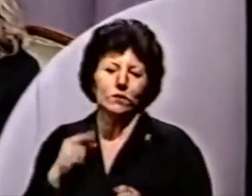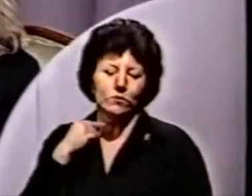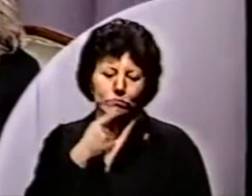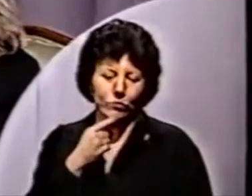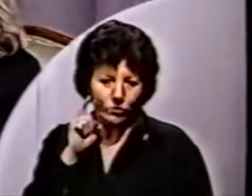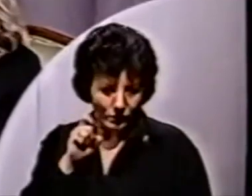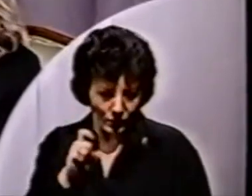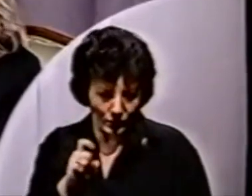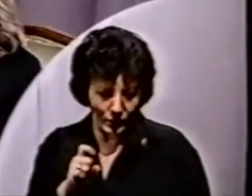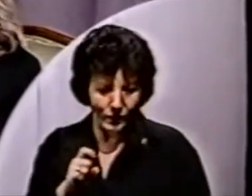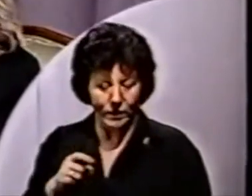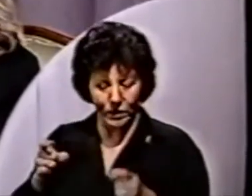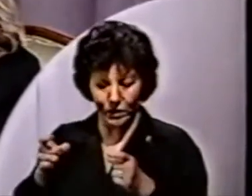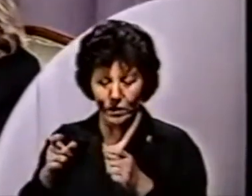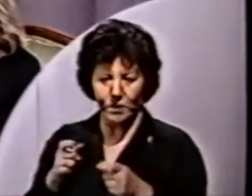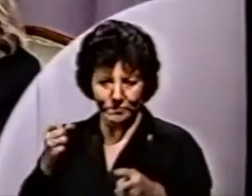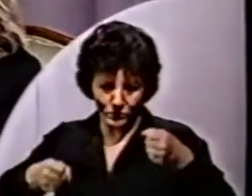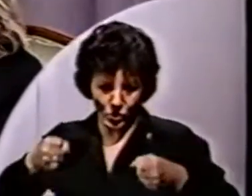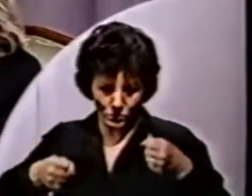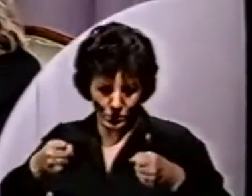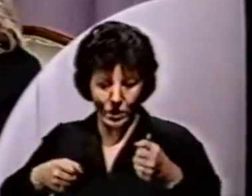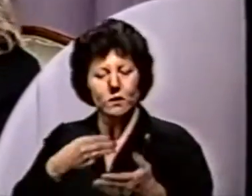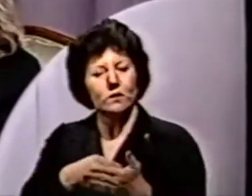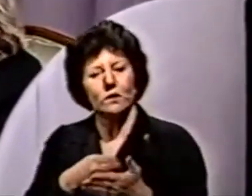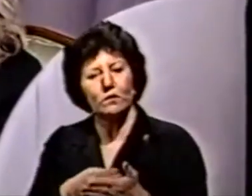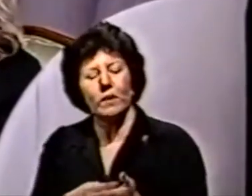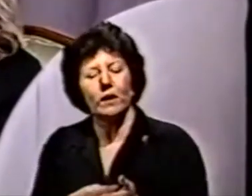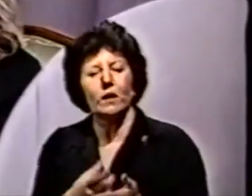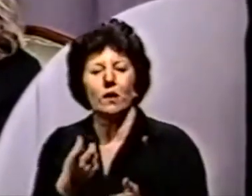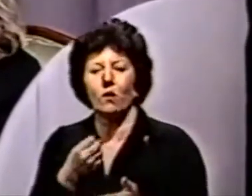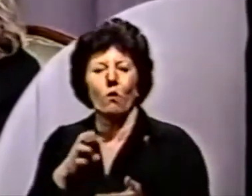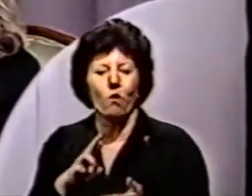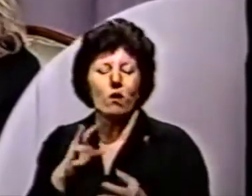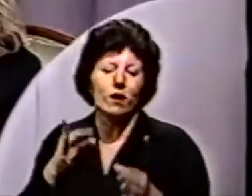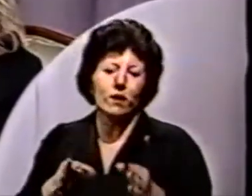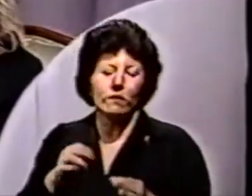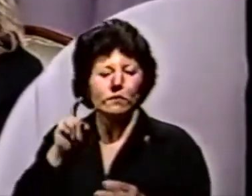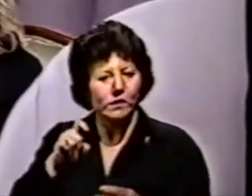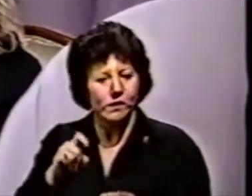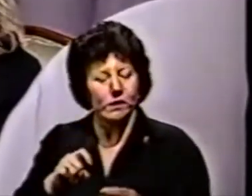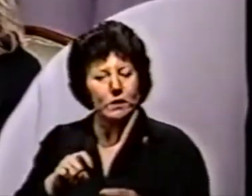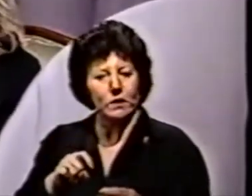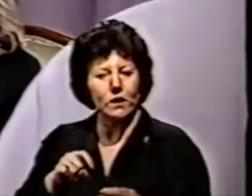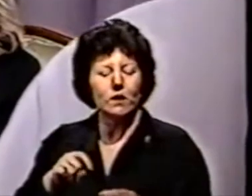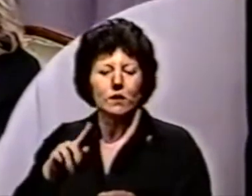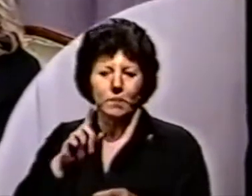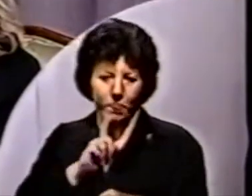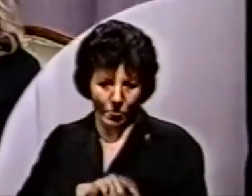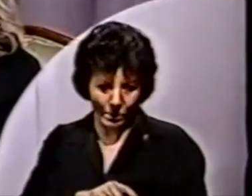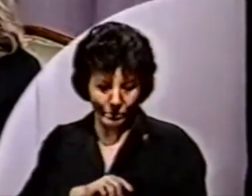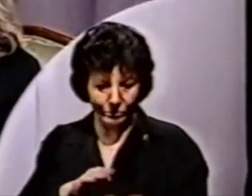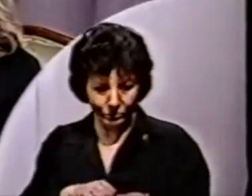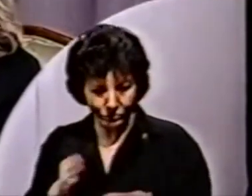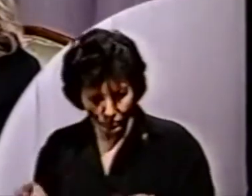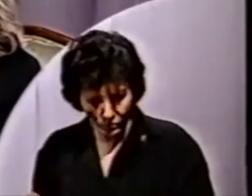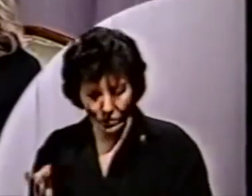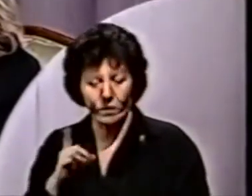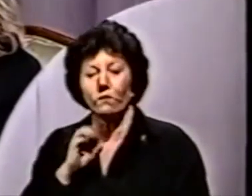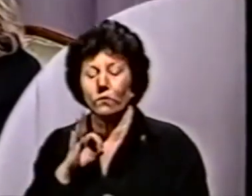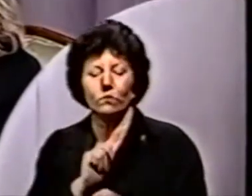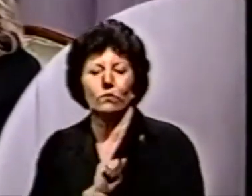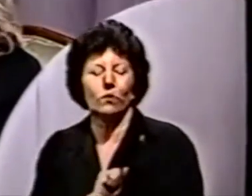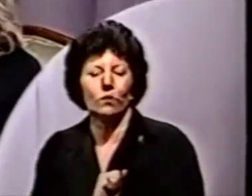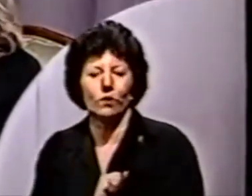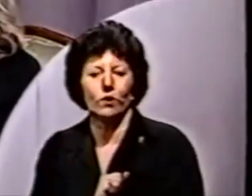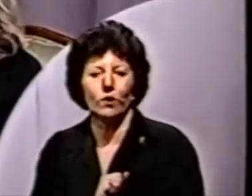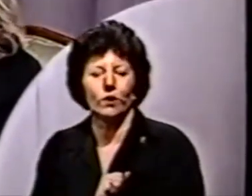With some support for getting time off of work for medical care. Mm-hmm. Another big issue for women